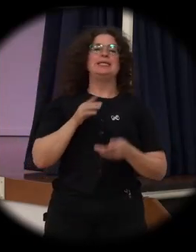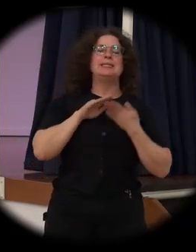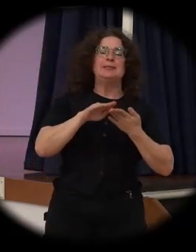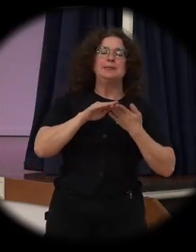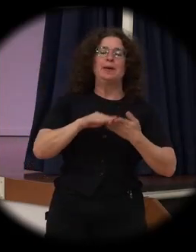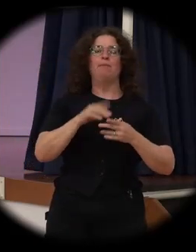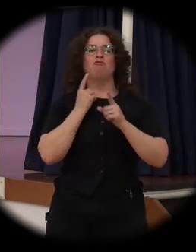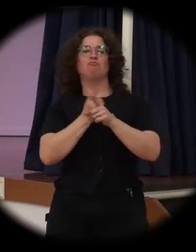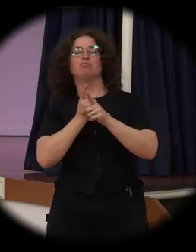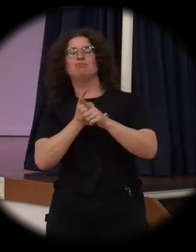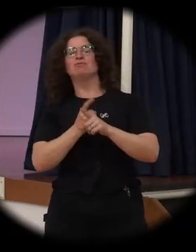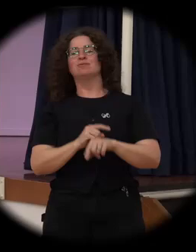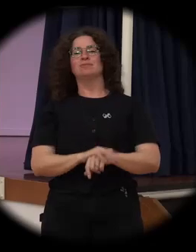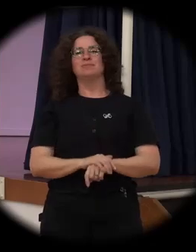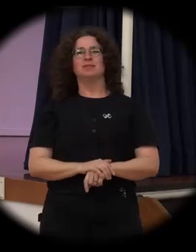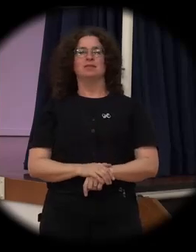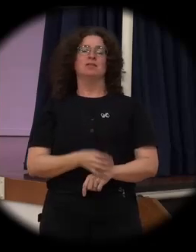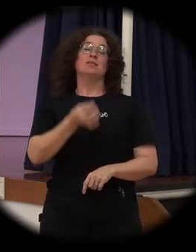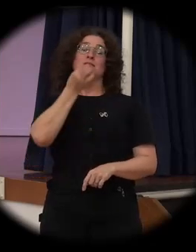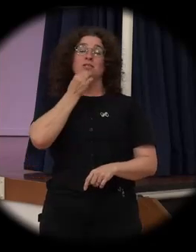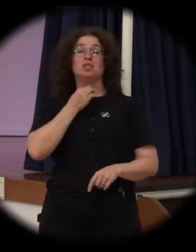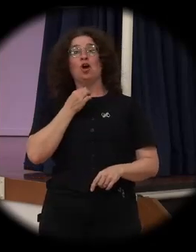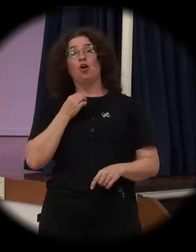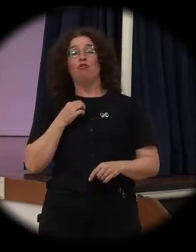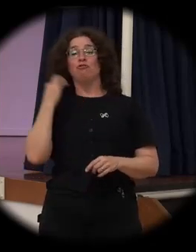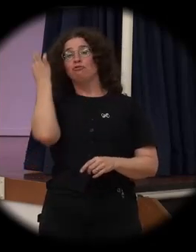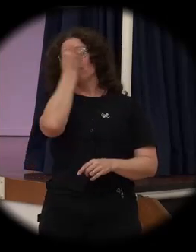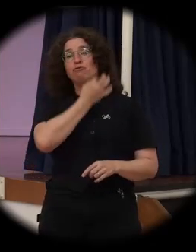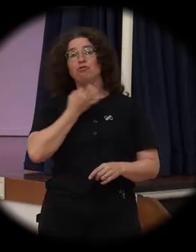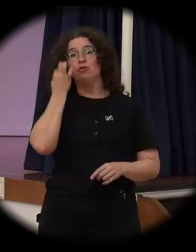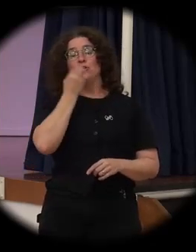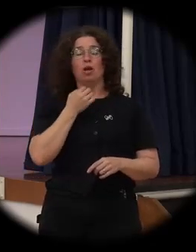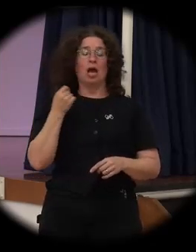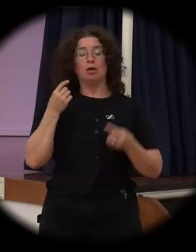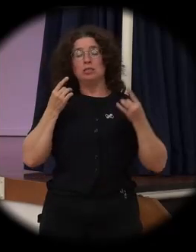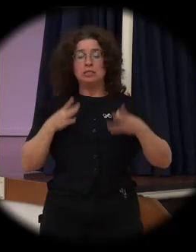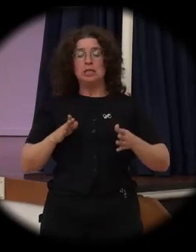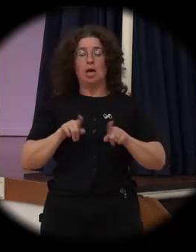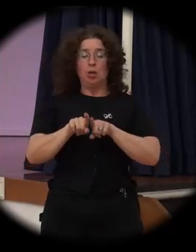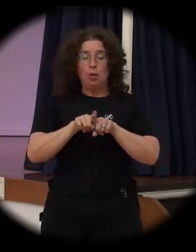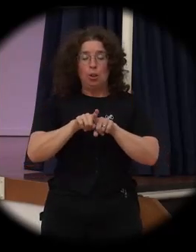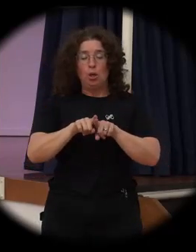for a couple of hours, a pinch of electricity, a little curiosity, you could never have to make or